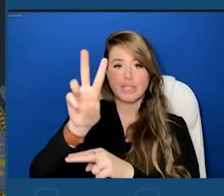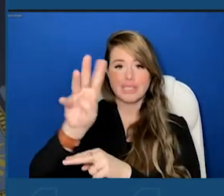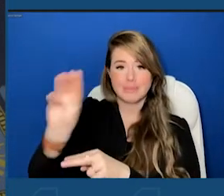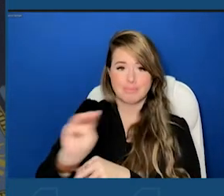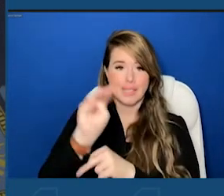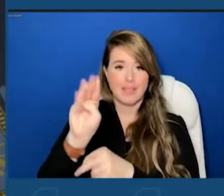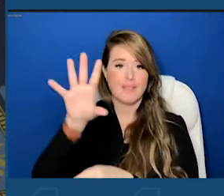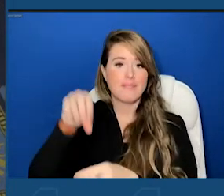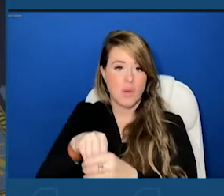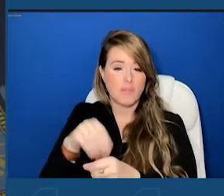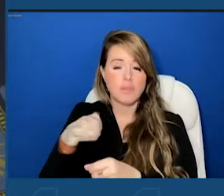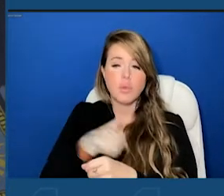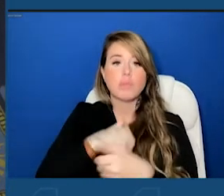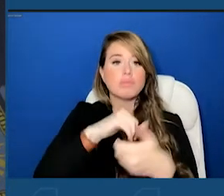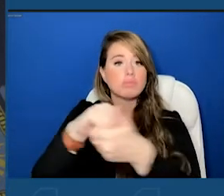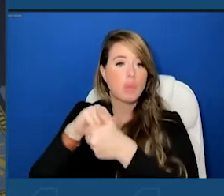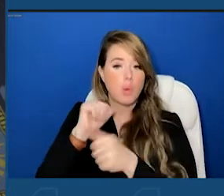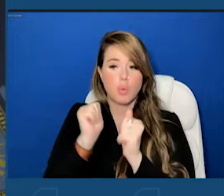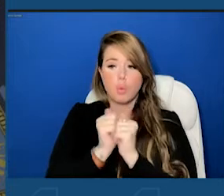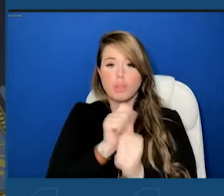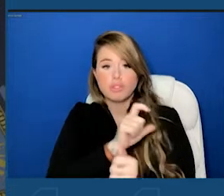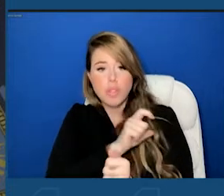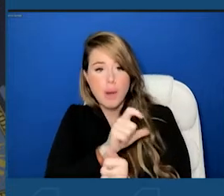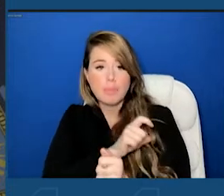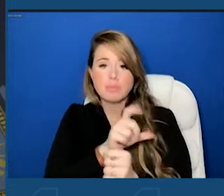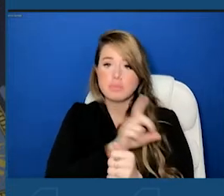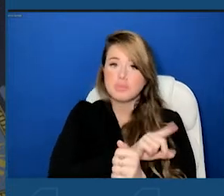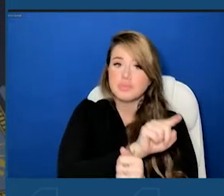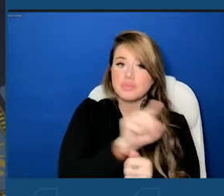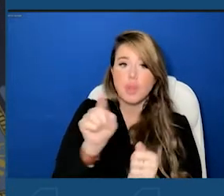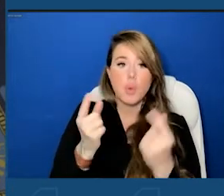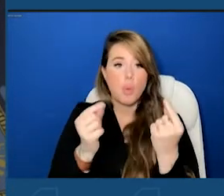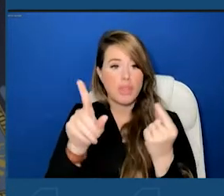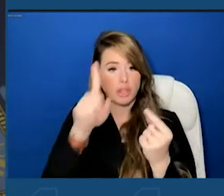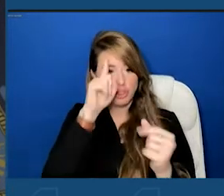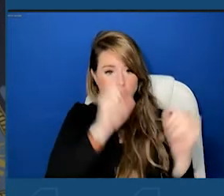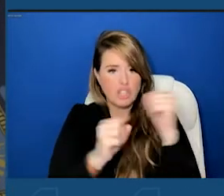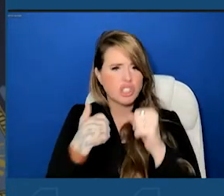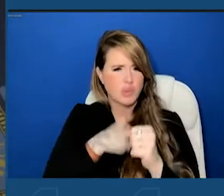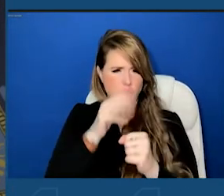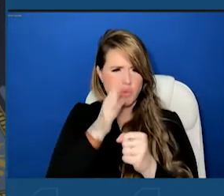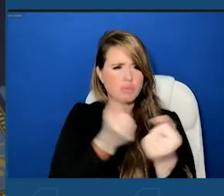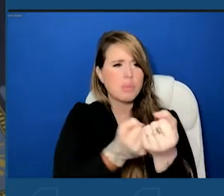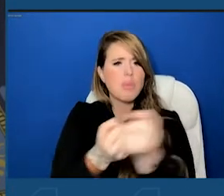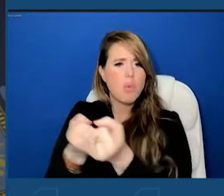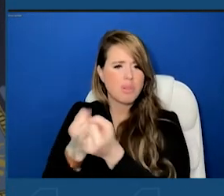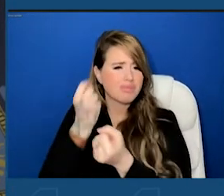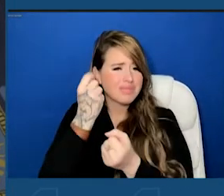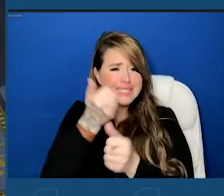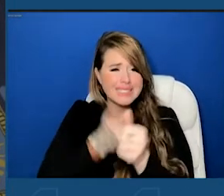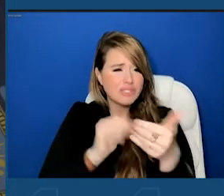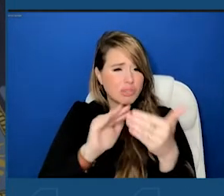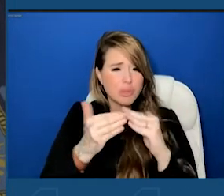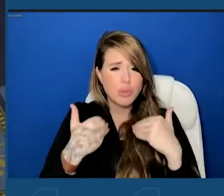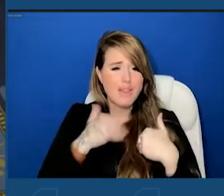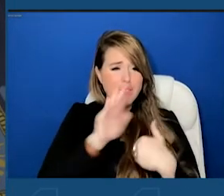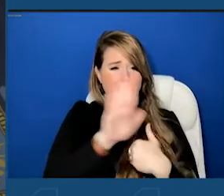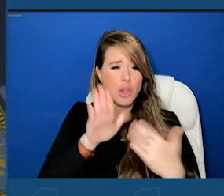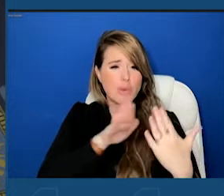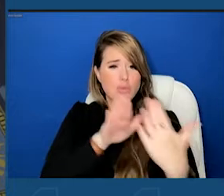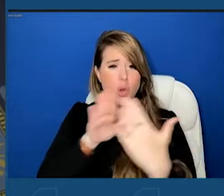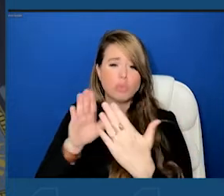and sheriffs and district attorneys on the strategy that they want. We'll help fund you. Not every community is the same. You have a different way to approach it. We need to give you